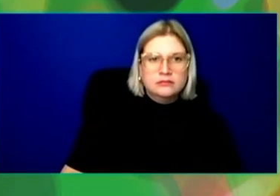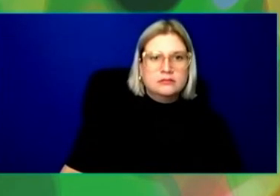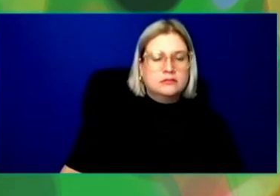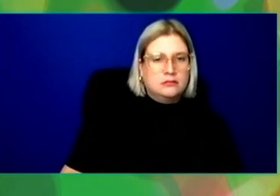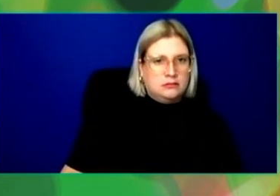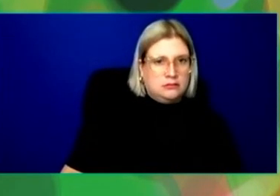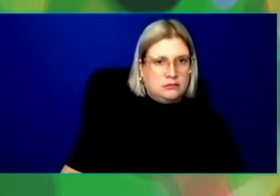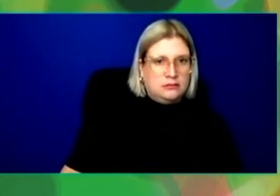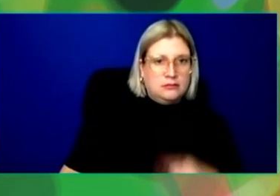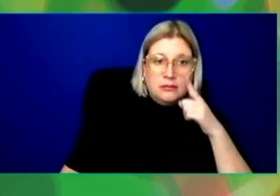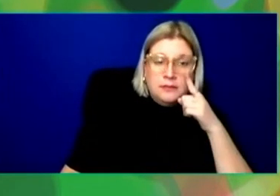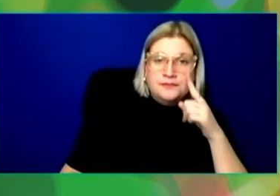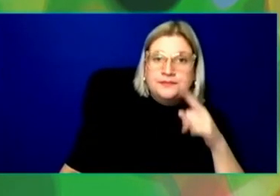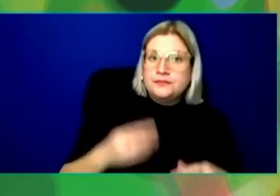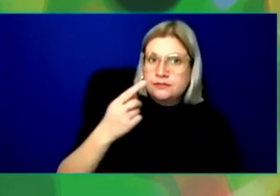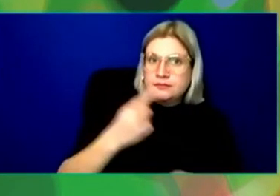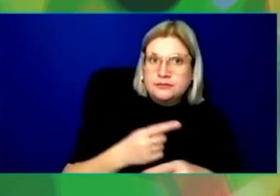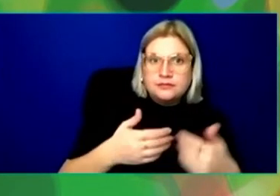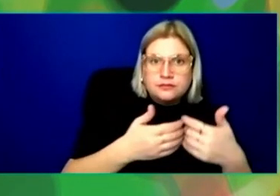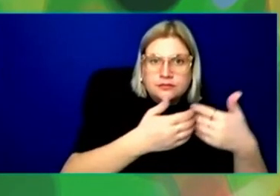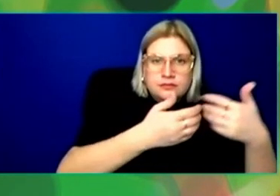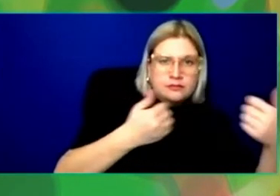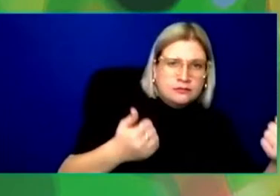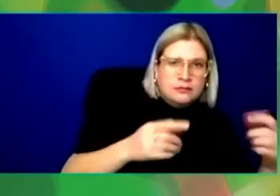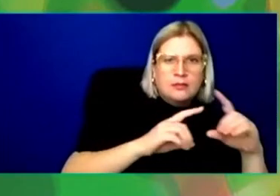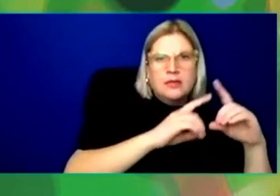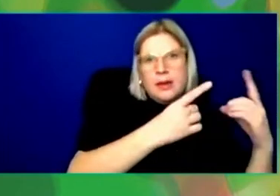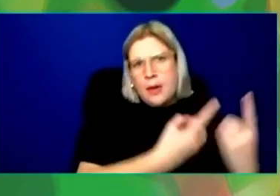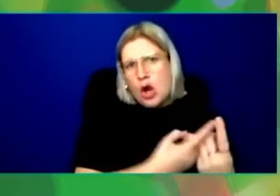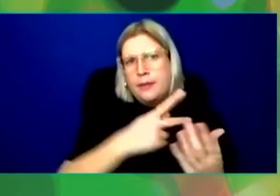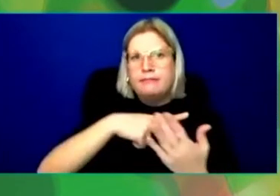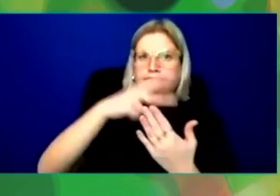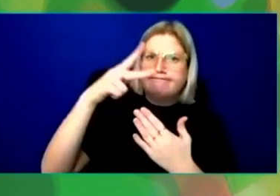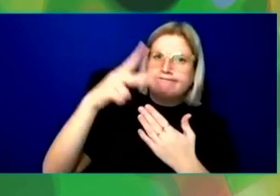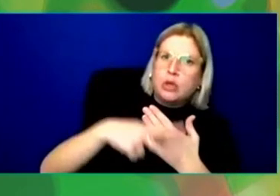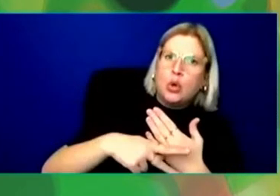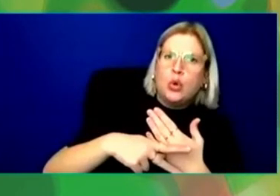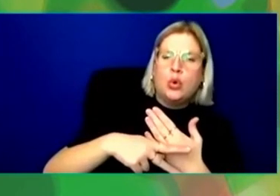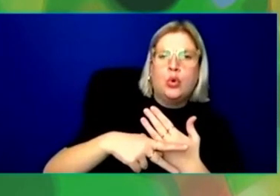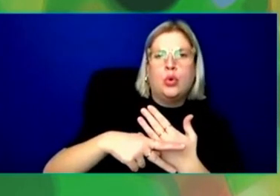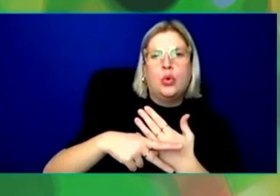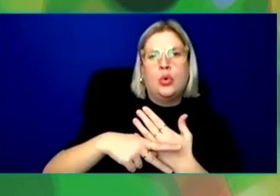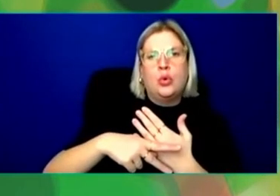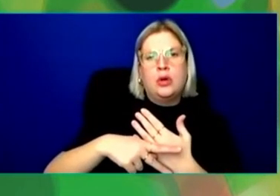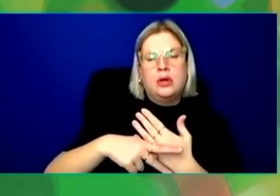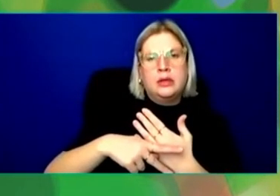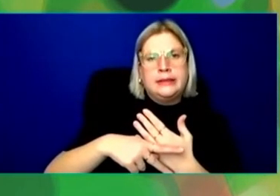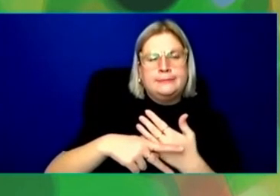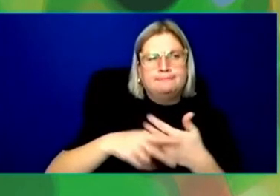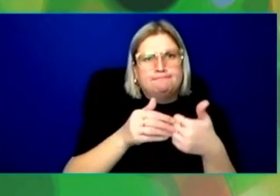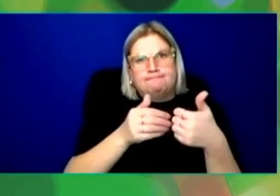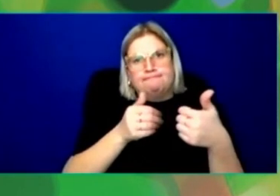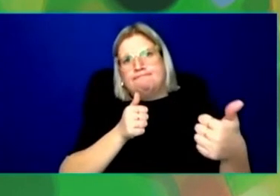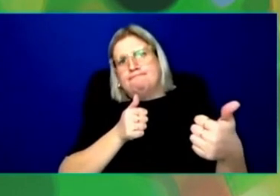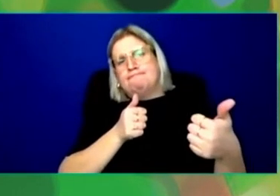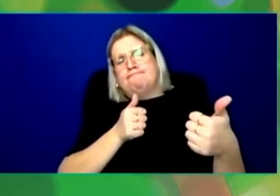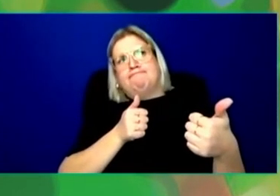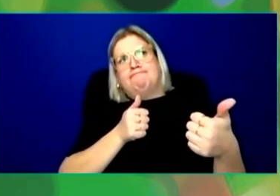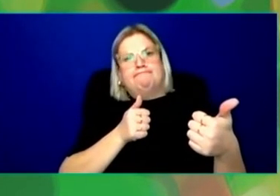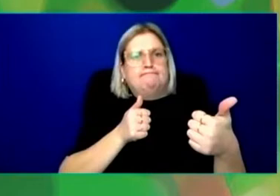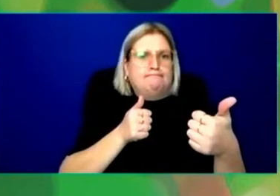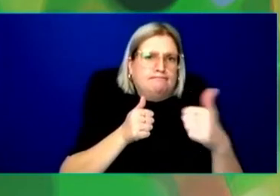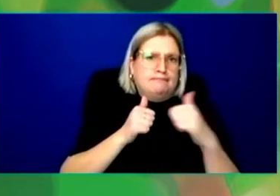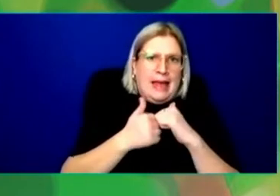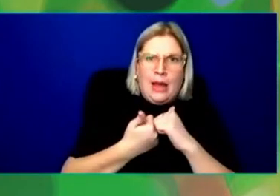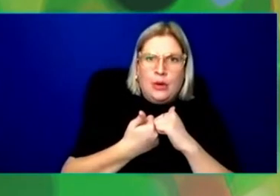nomenclature is about separation. We have departments and we have programs and we have siloed, you know, ways of